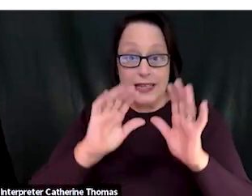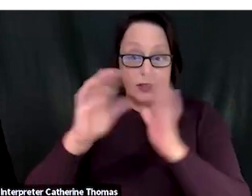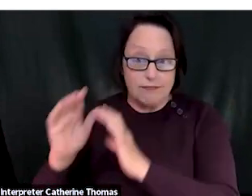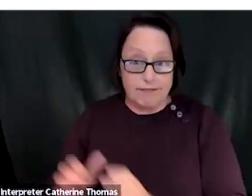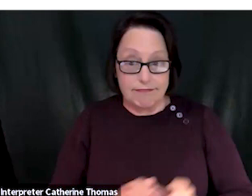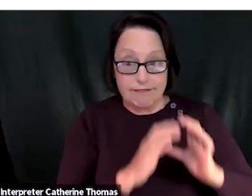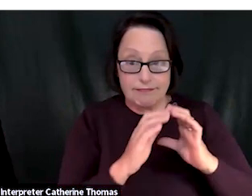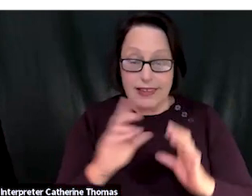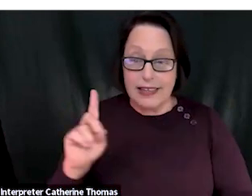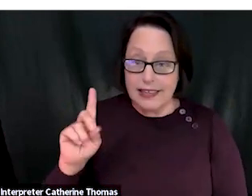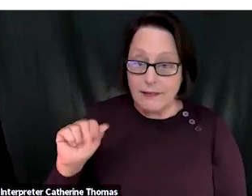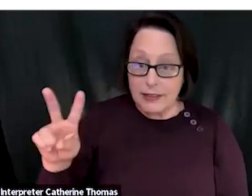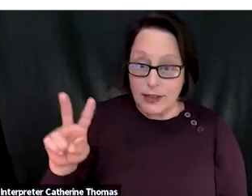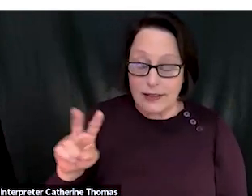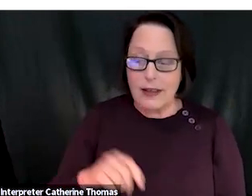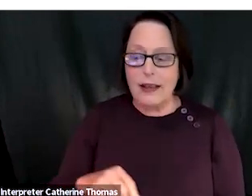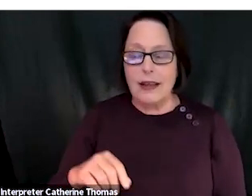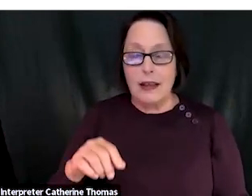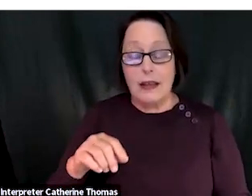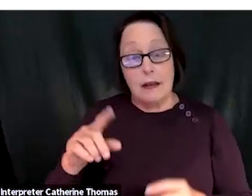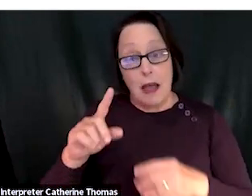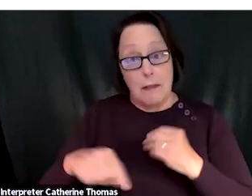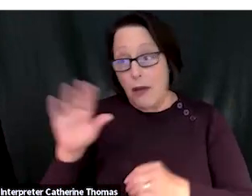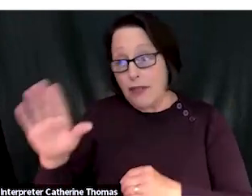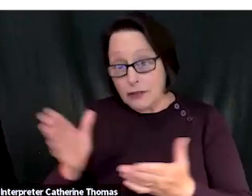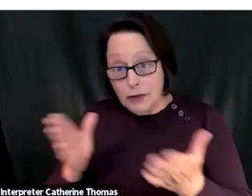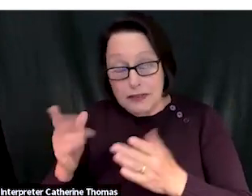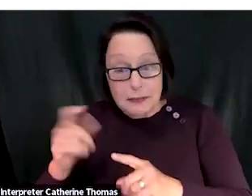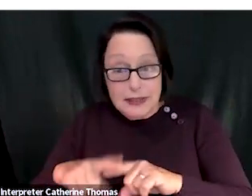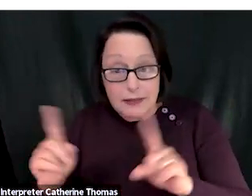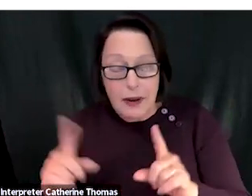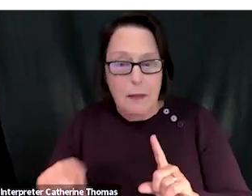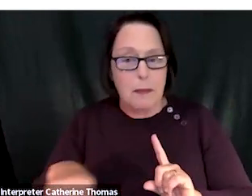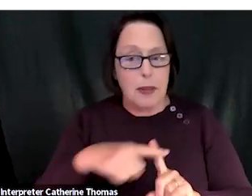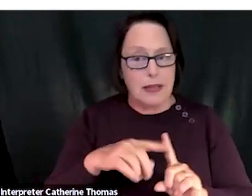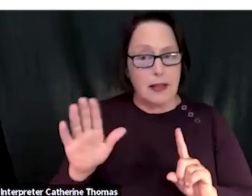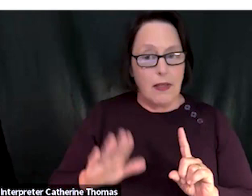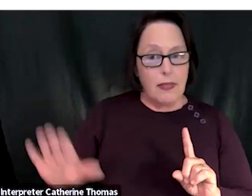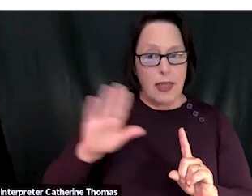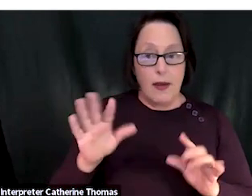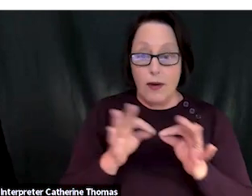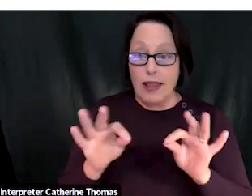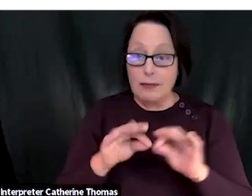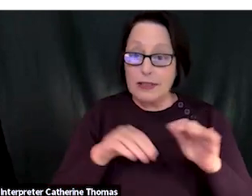respect to the services they provide and their language access needs.